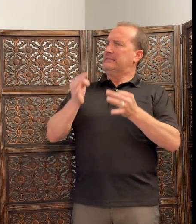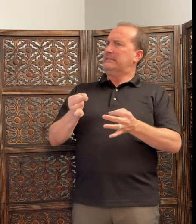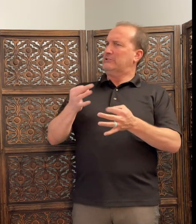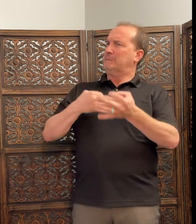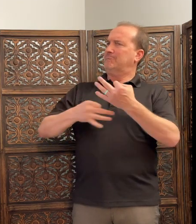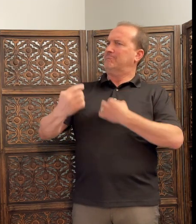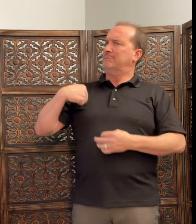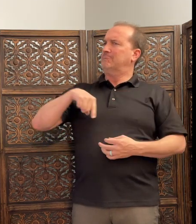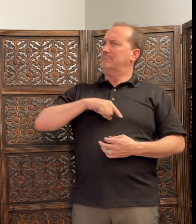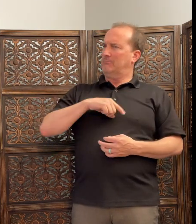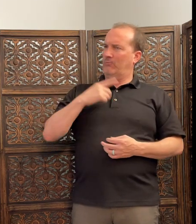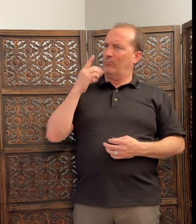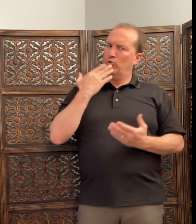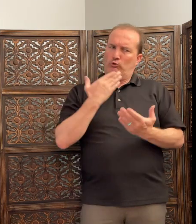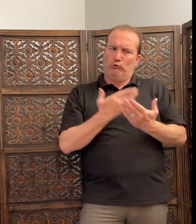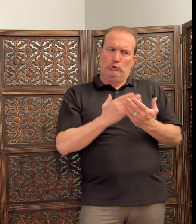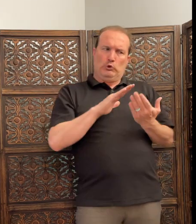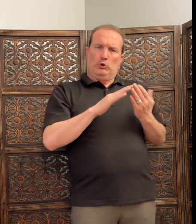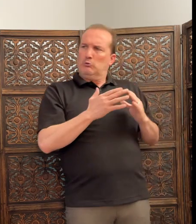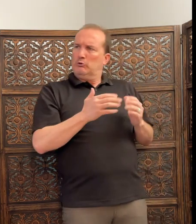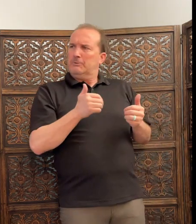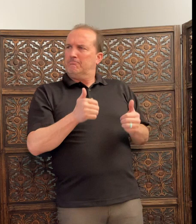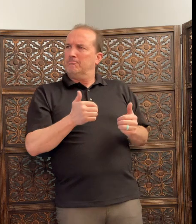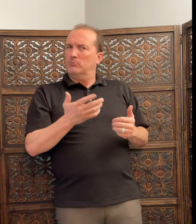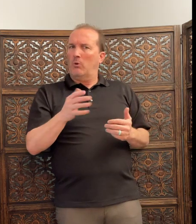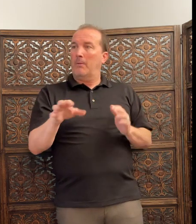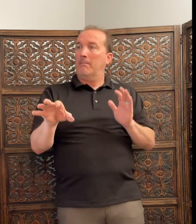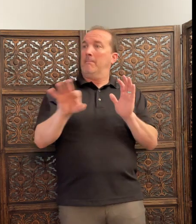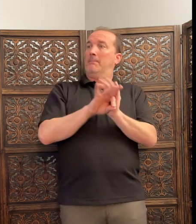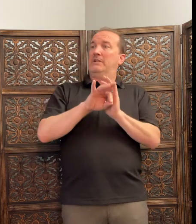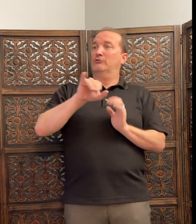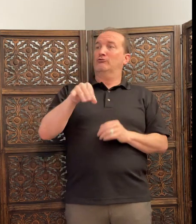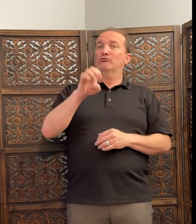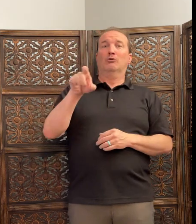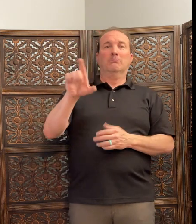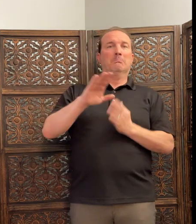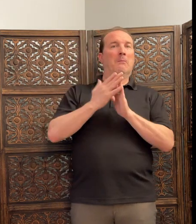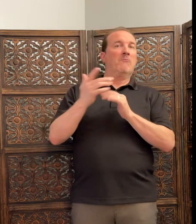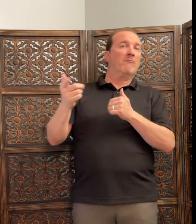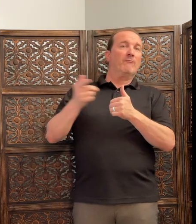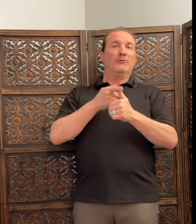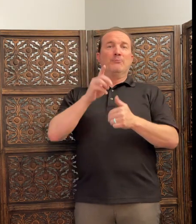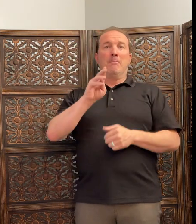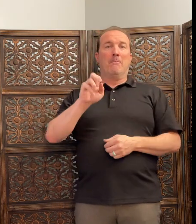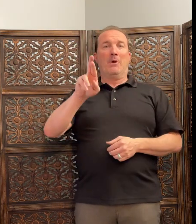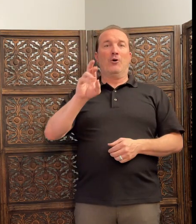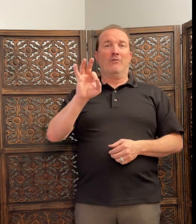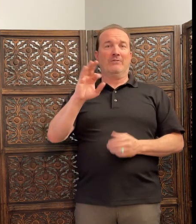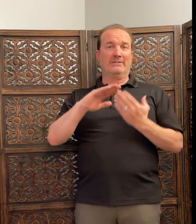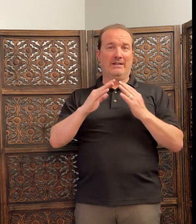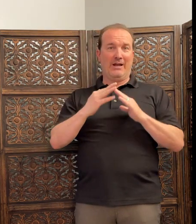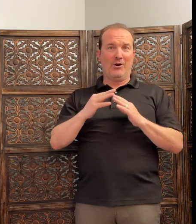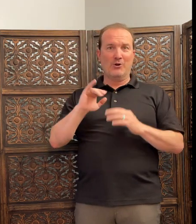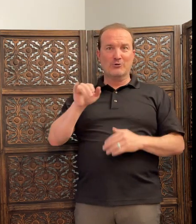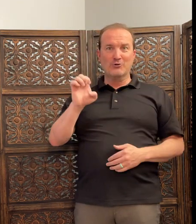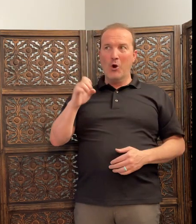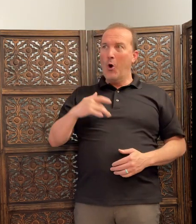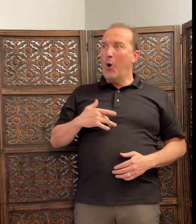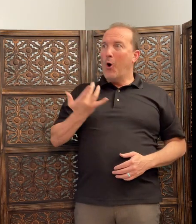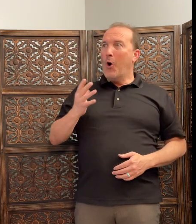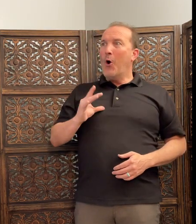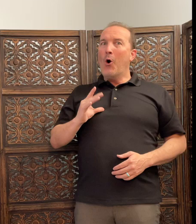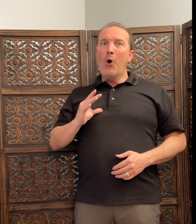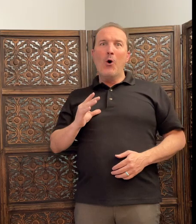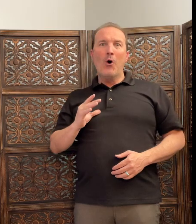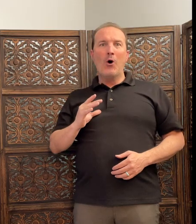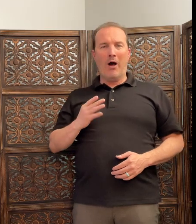who makes decisions on behalf of them for the community's good. They elect Joe to be their first ever mayor of the town. Joe